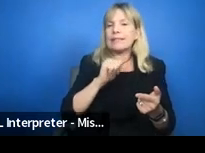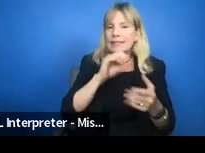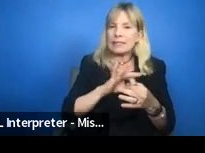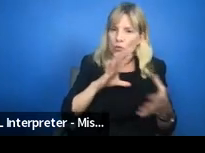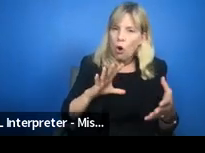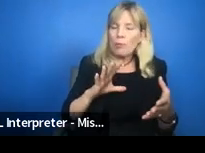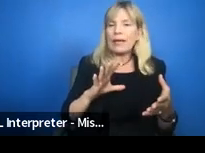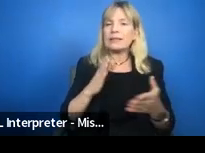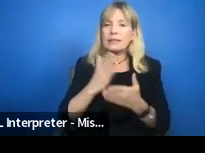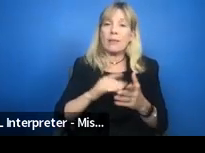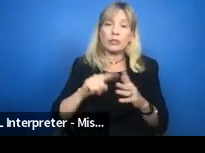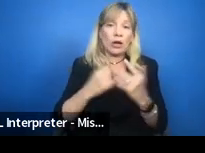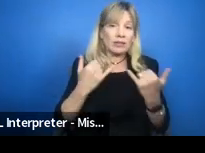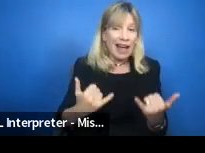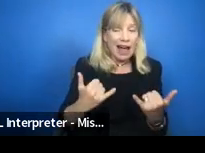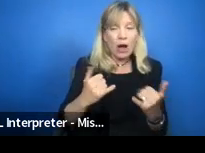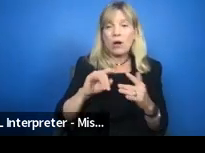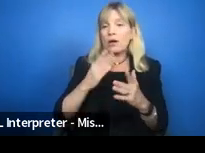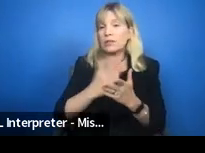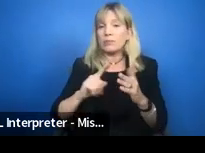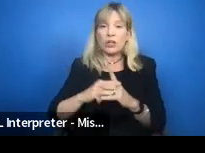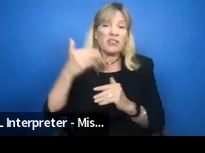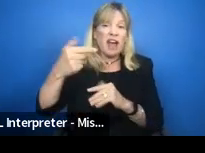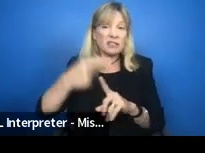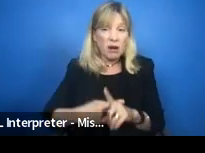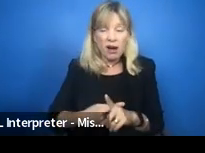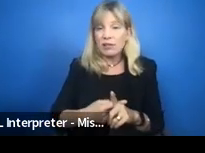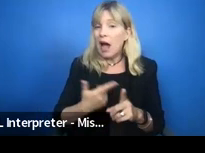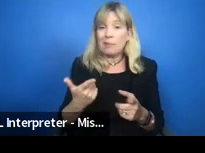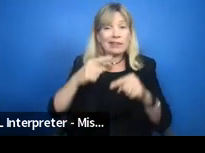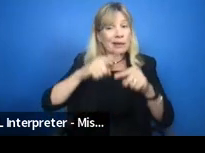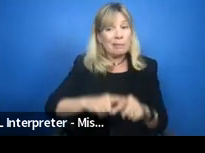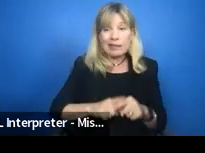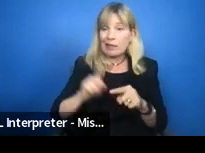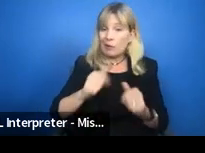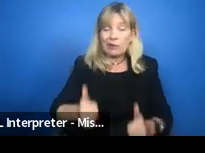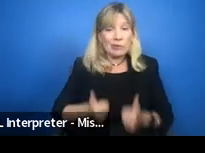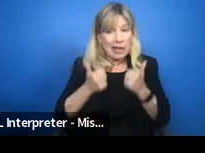that. Basically, it all depends on where you live when this process is going to start for you.